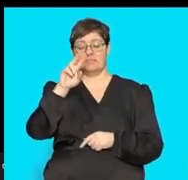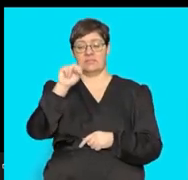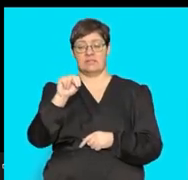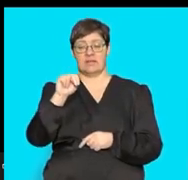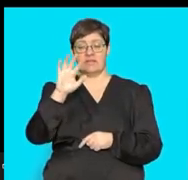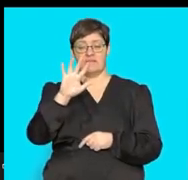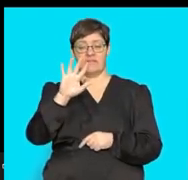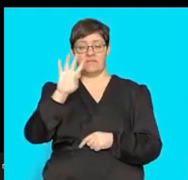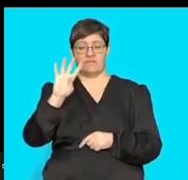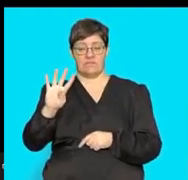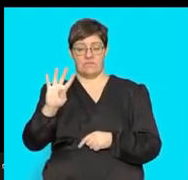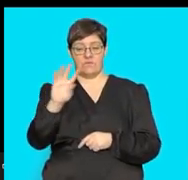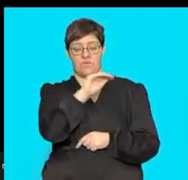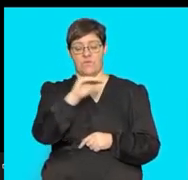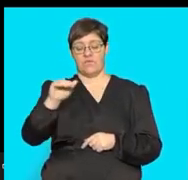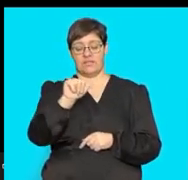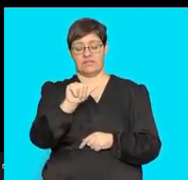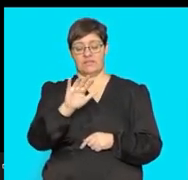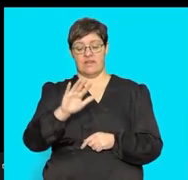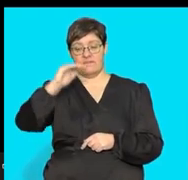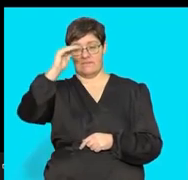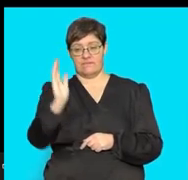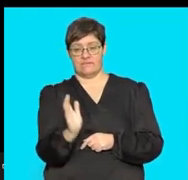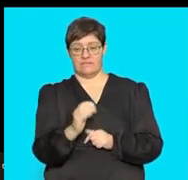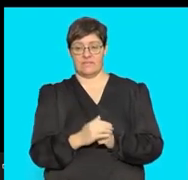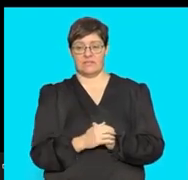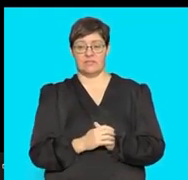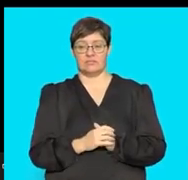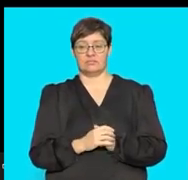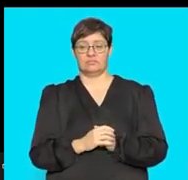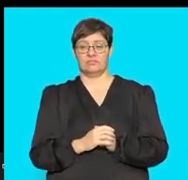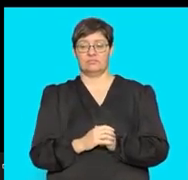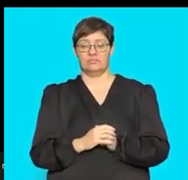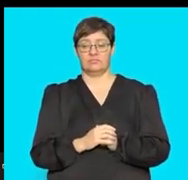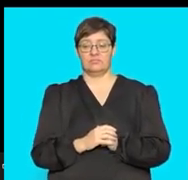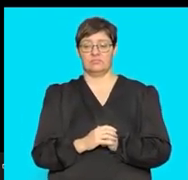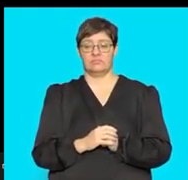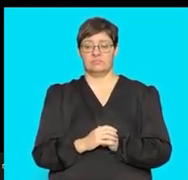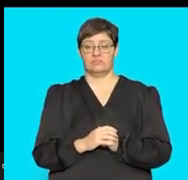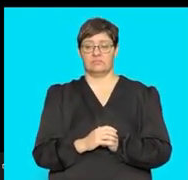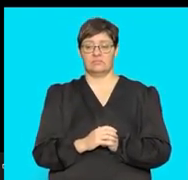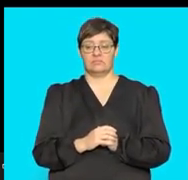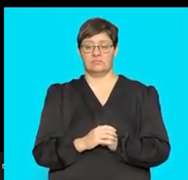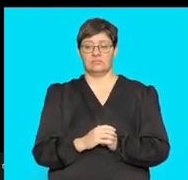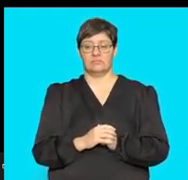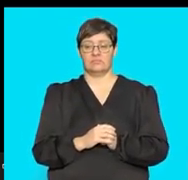33 times sine 54, and our denominator,